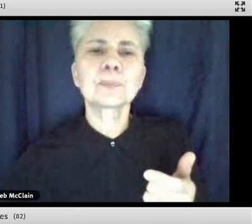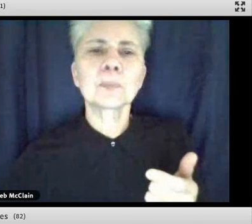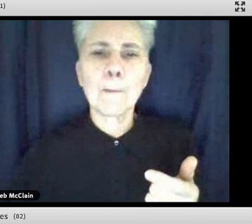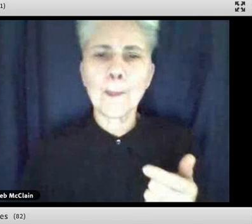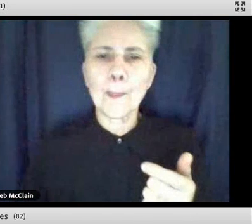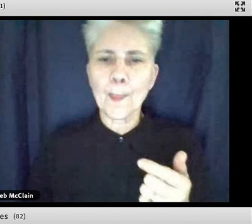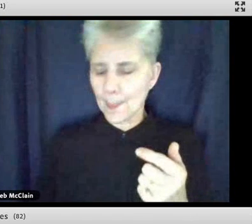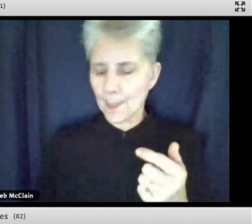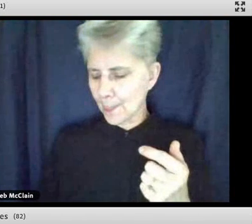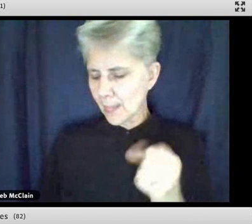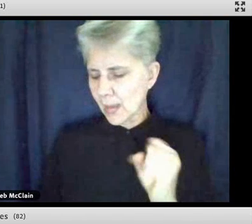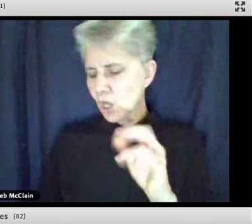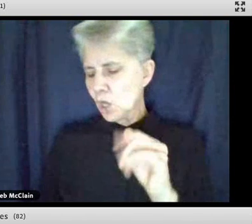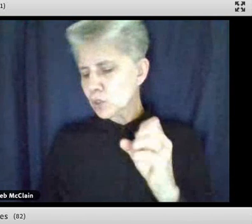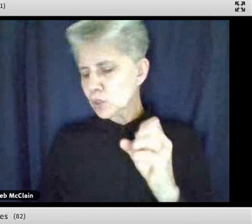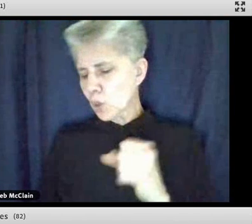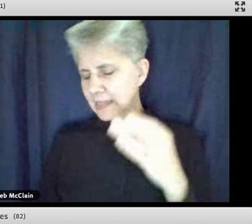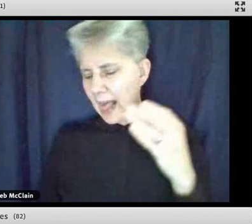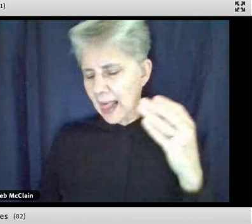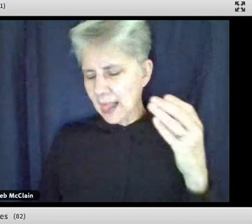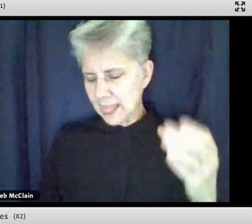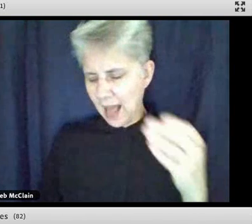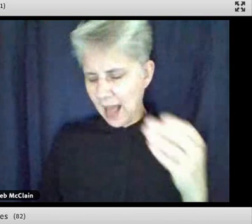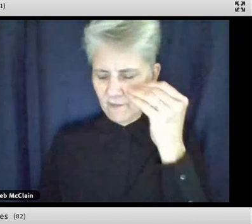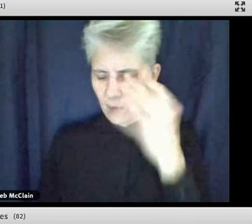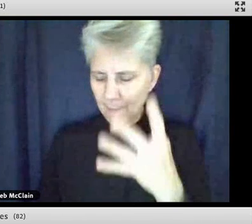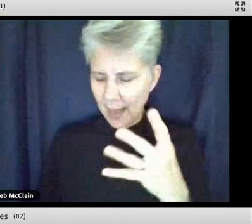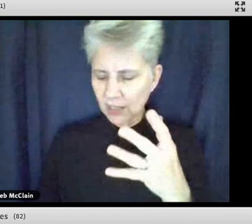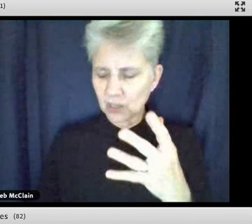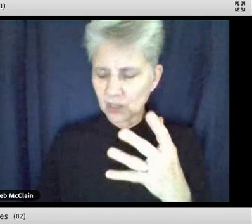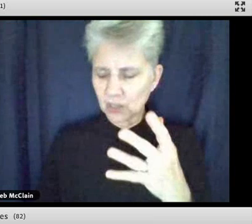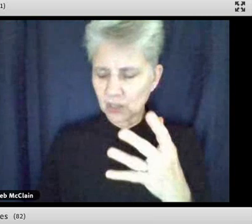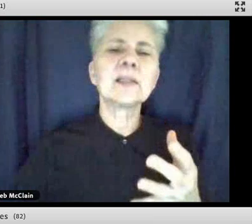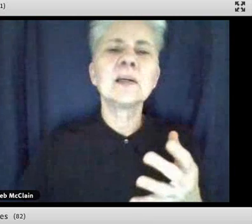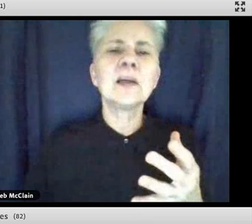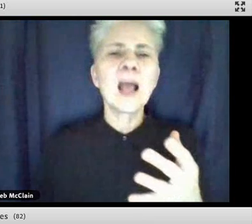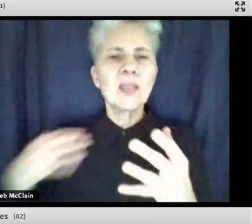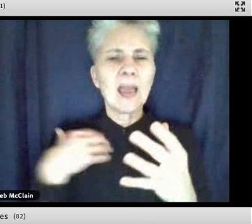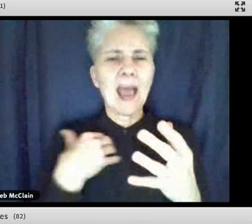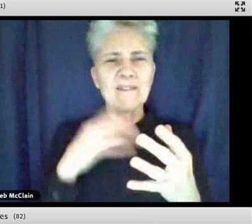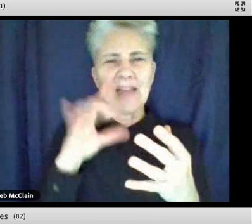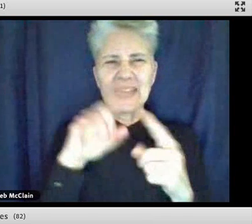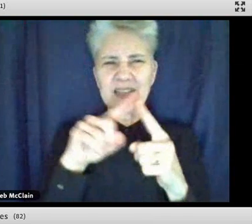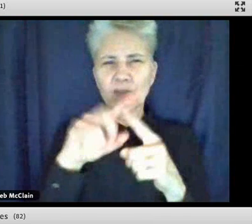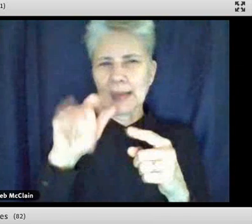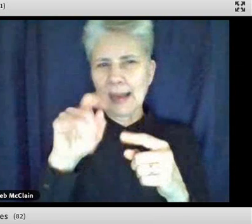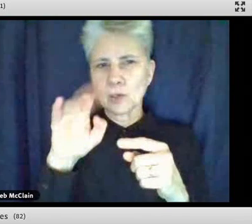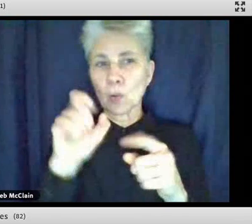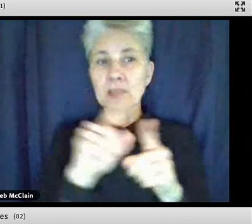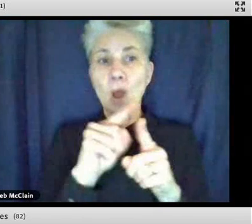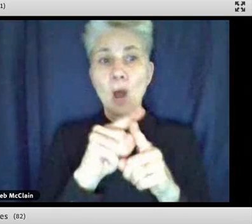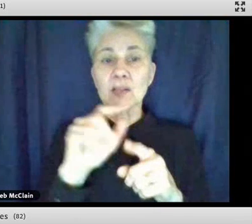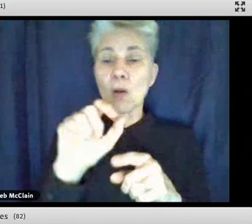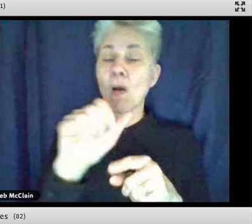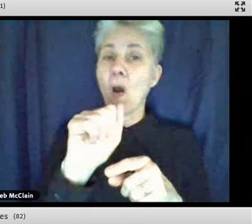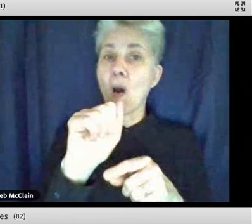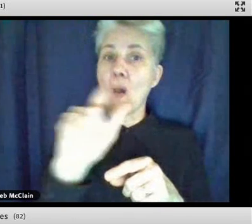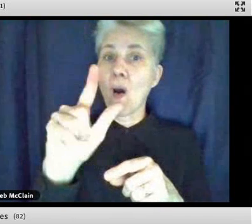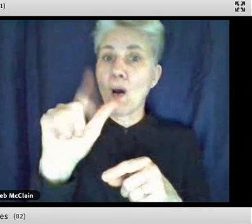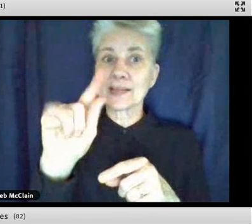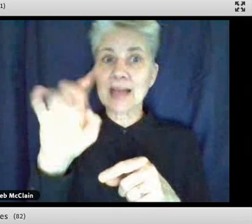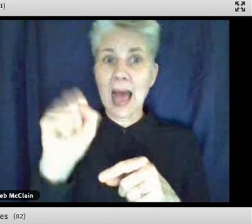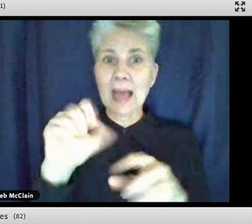Snopes has like 8 categories, so I'll show you that live. Another one is All Sides, and what this does is it